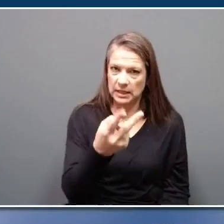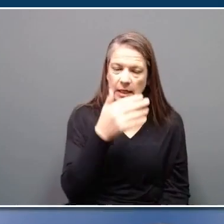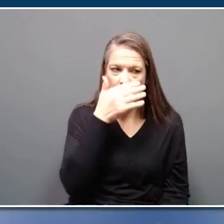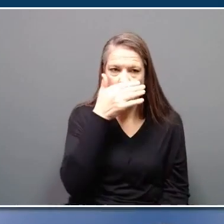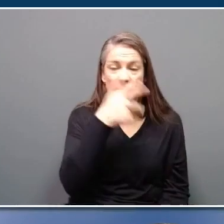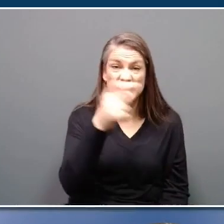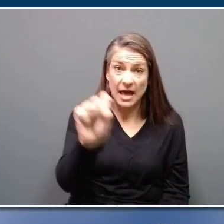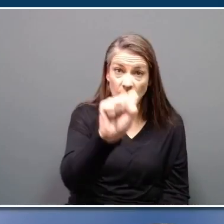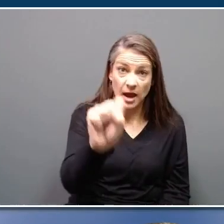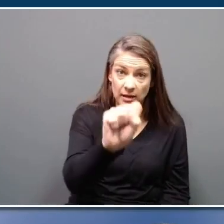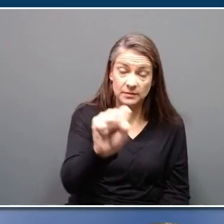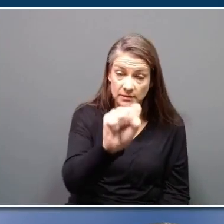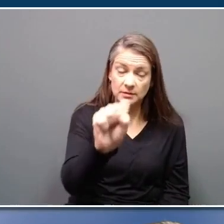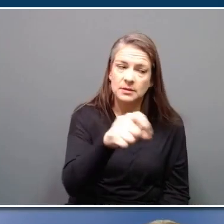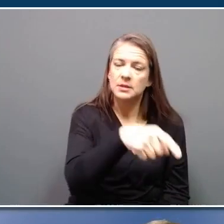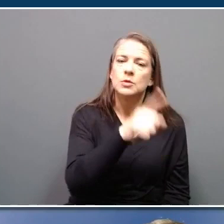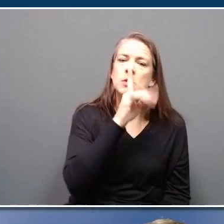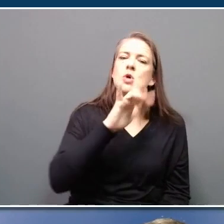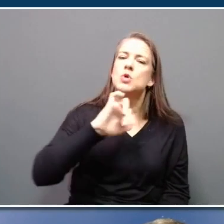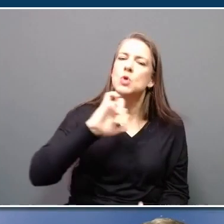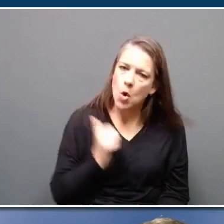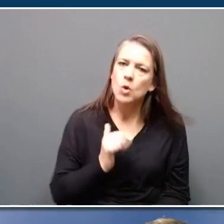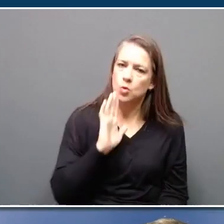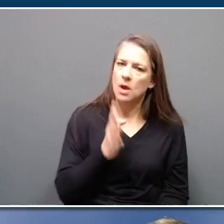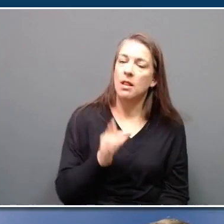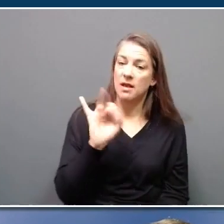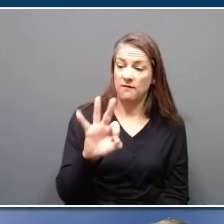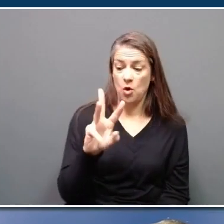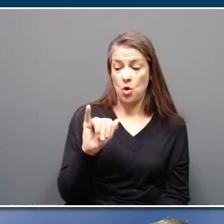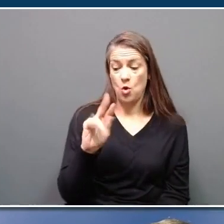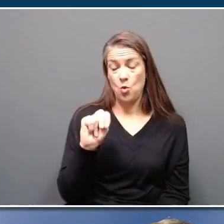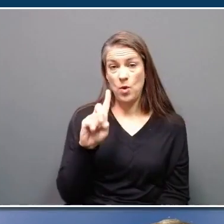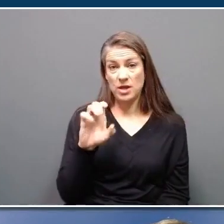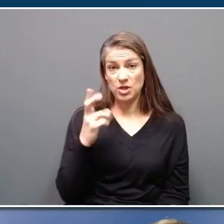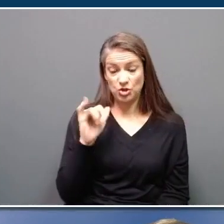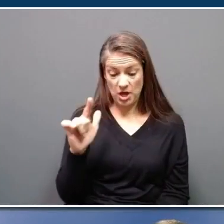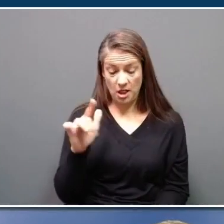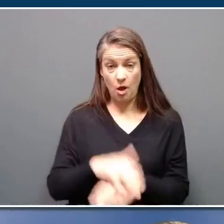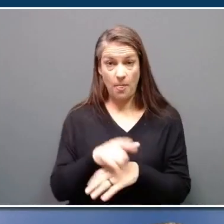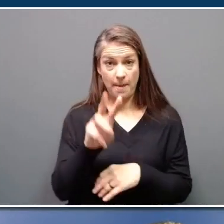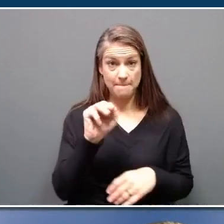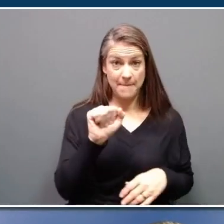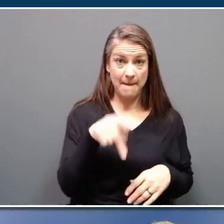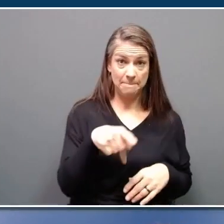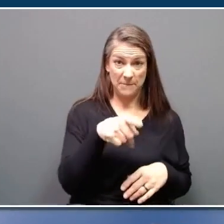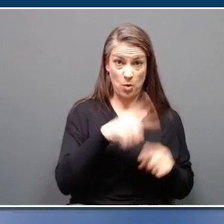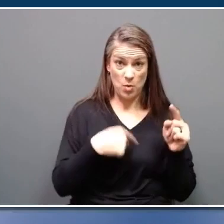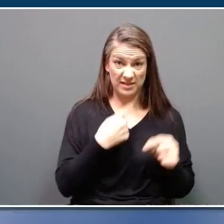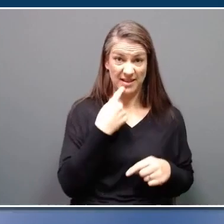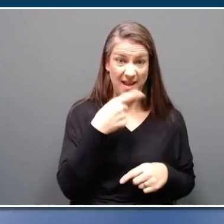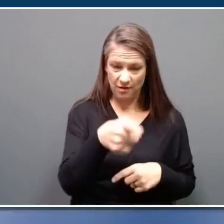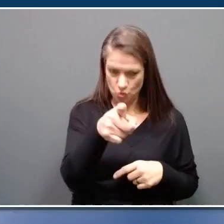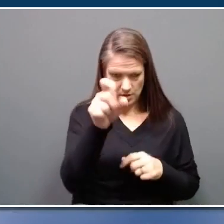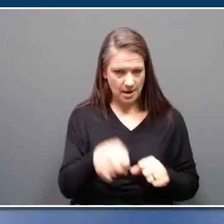morning, for it to be brutally cold again. And if wind chills hit where they are on this map, you can get frostbite in about 30 minutes. So we